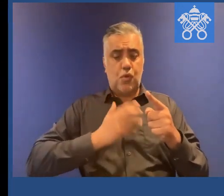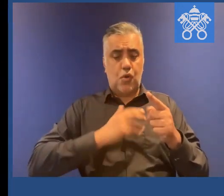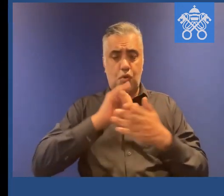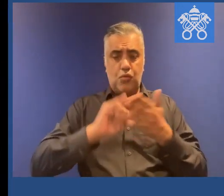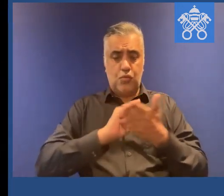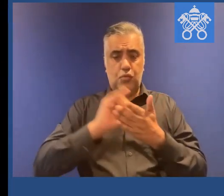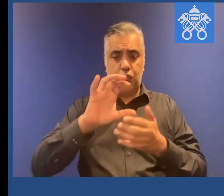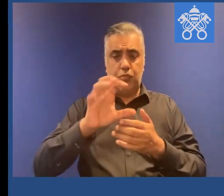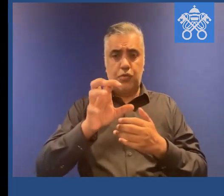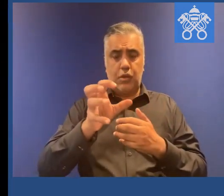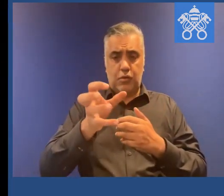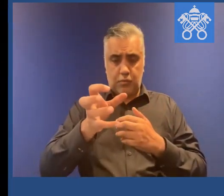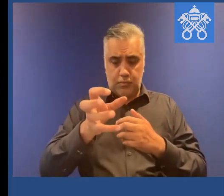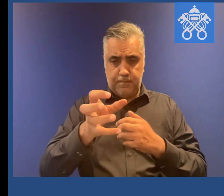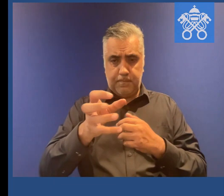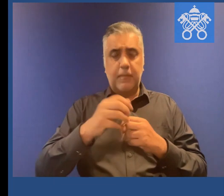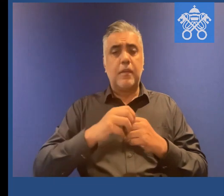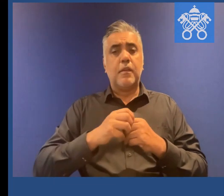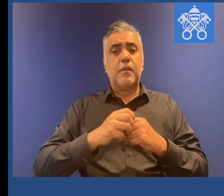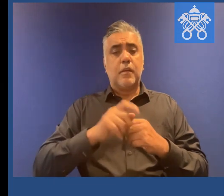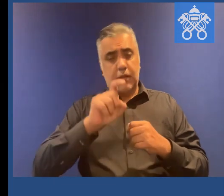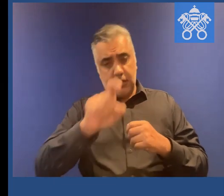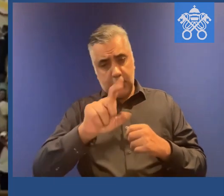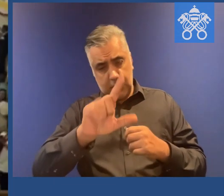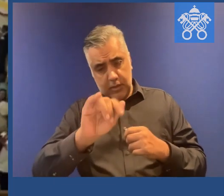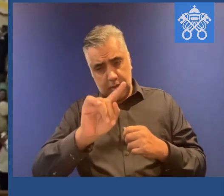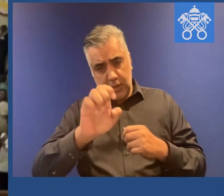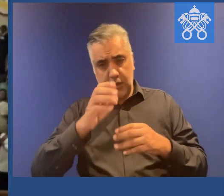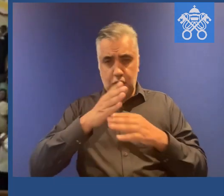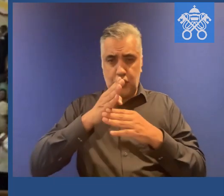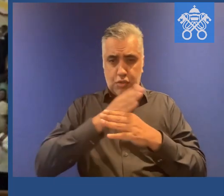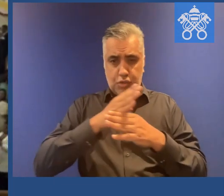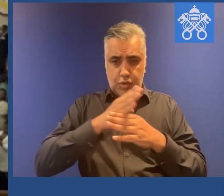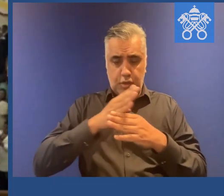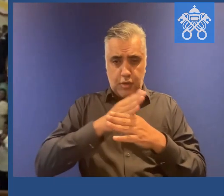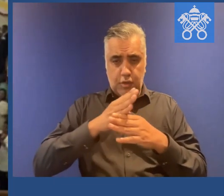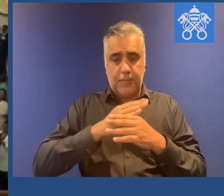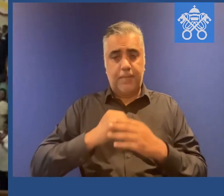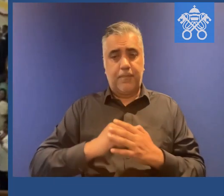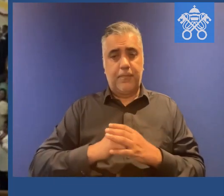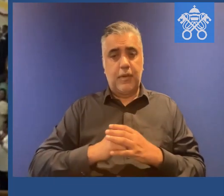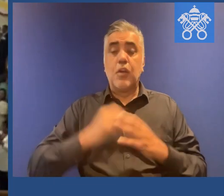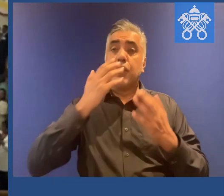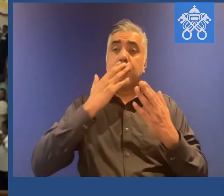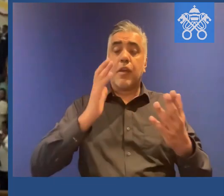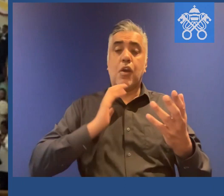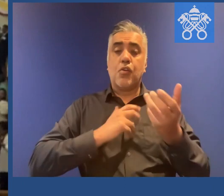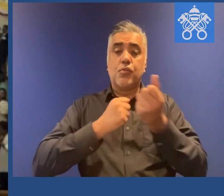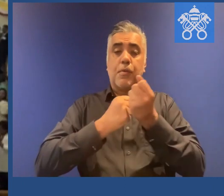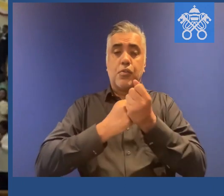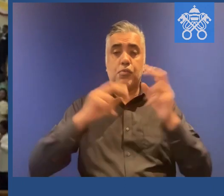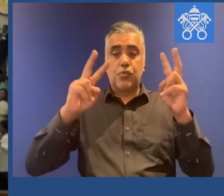portal, or YouTube channel, or via one of our partner stations, including Catholic Faith Network, Ahmad Darshan